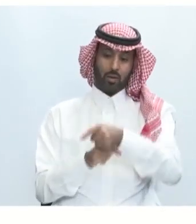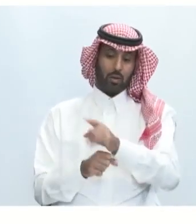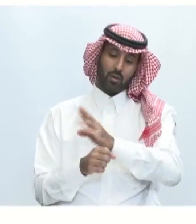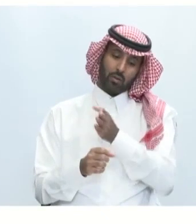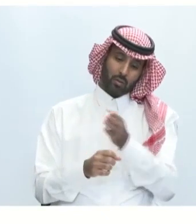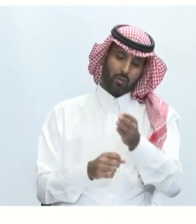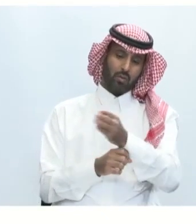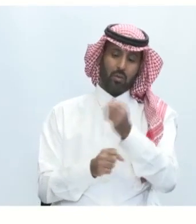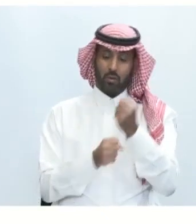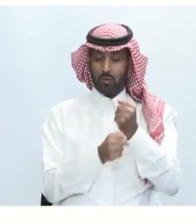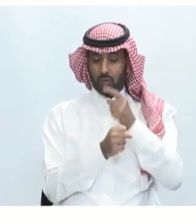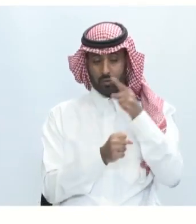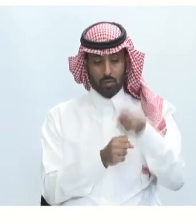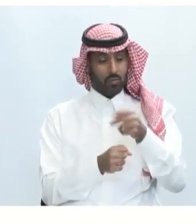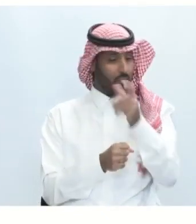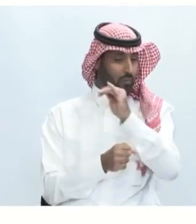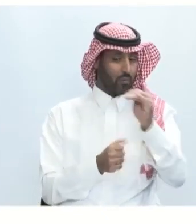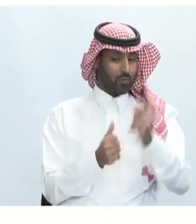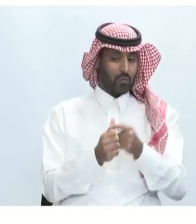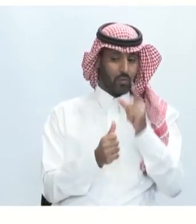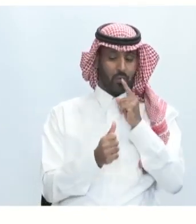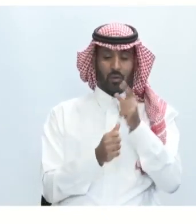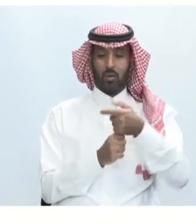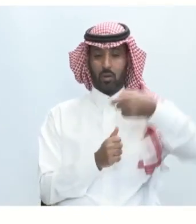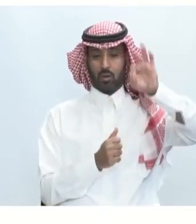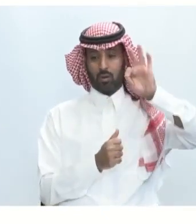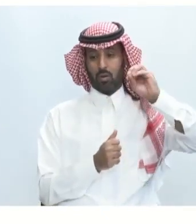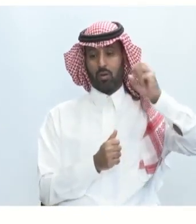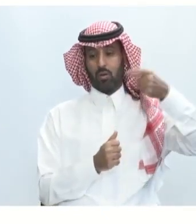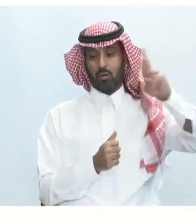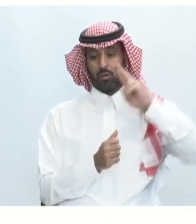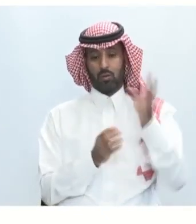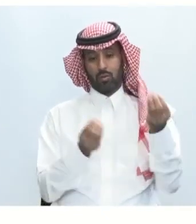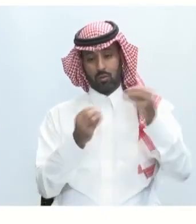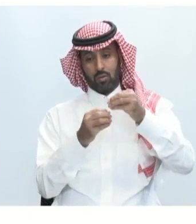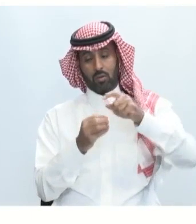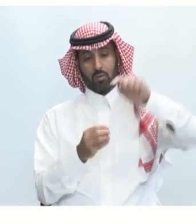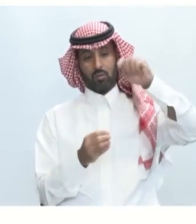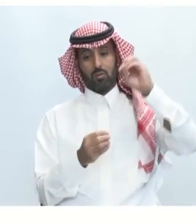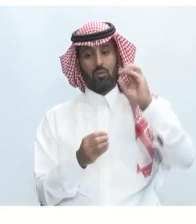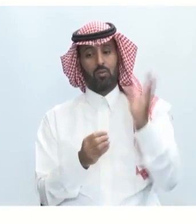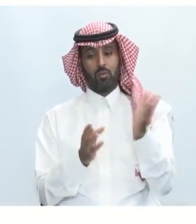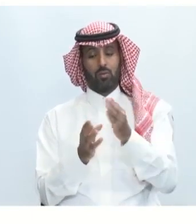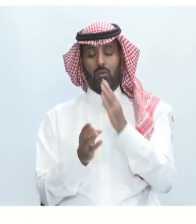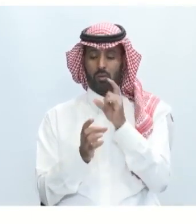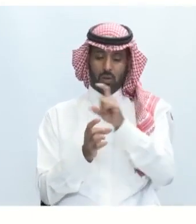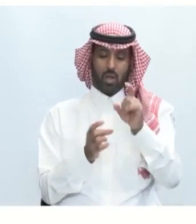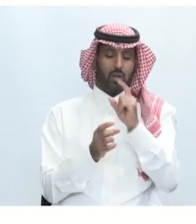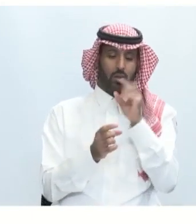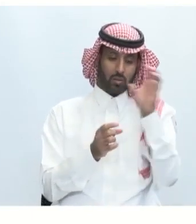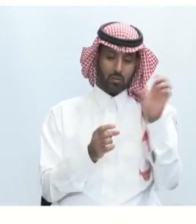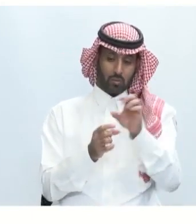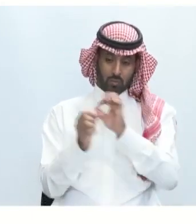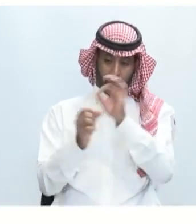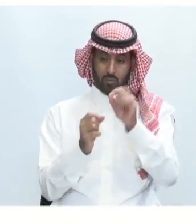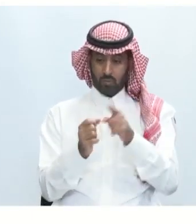indirect object in a sentence, the use of for and to before the indirect object, to rearrange words to